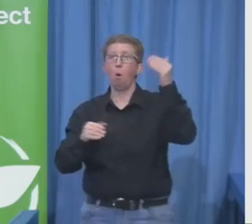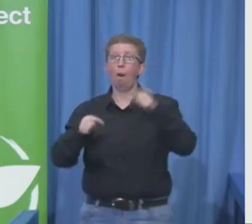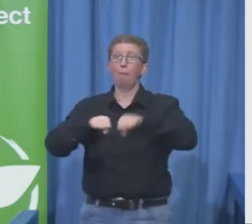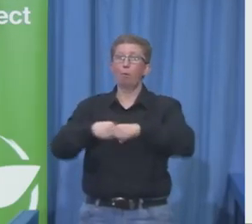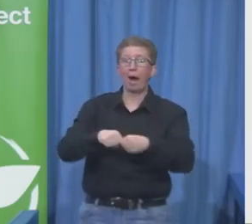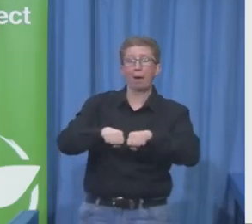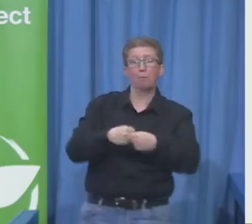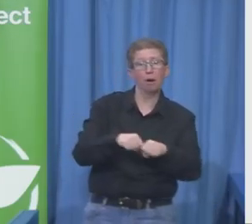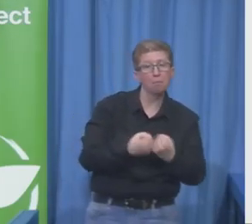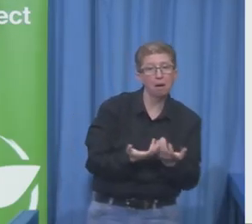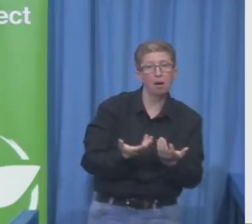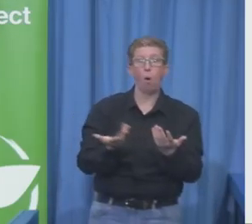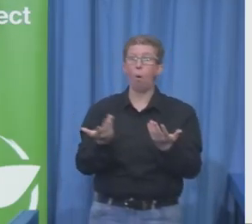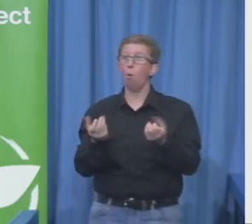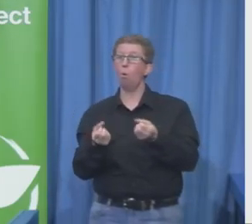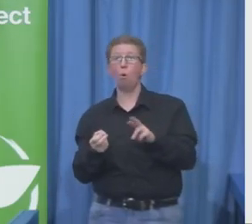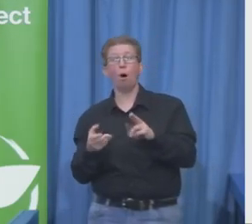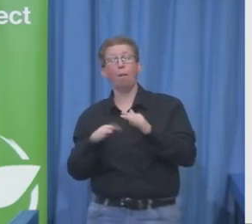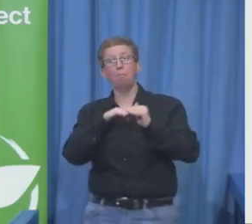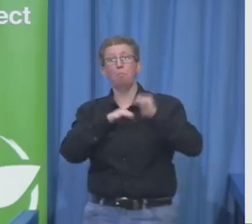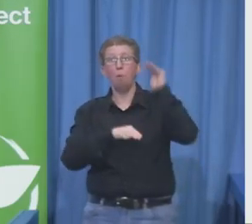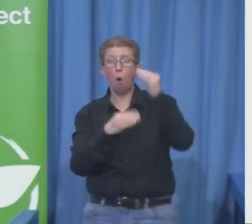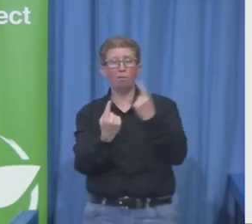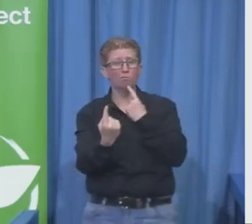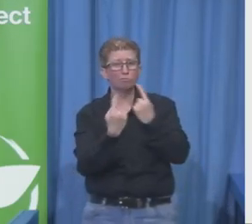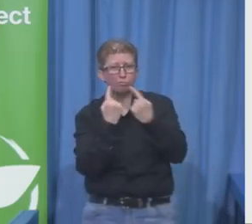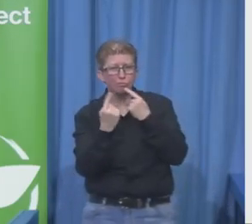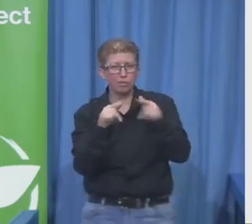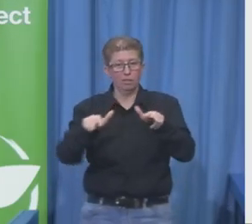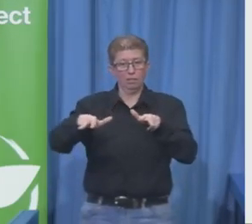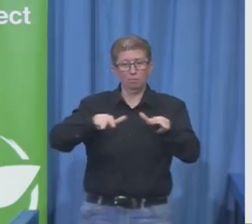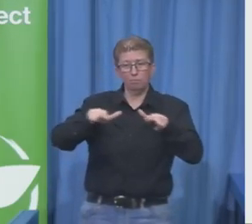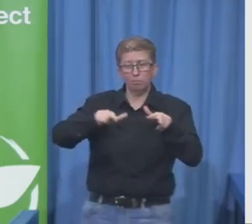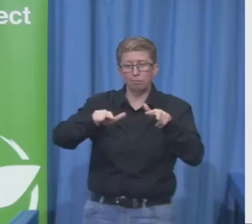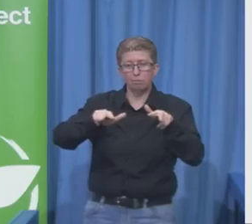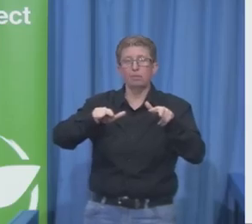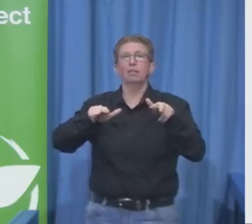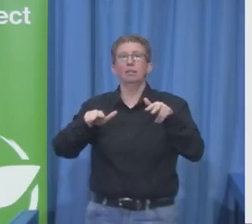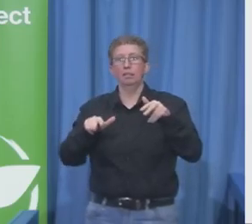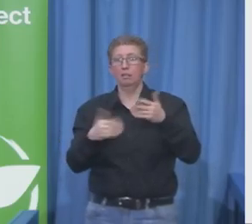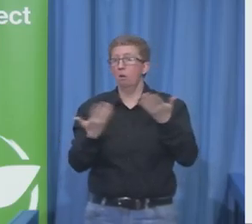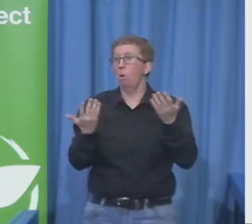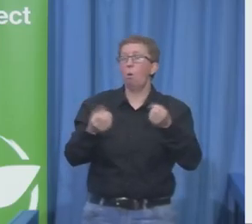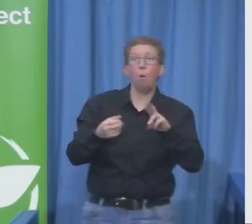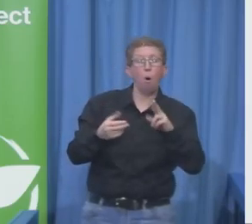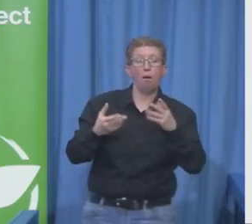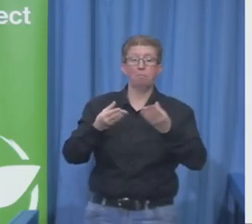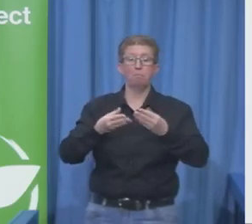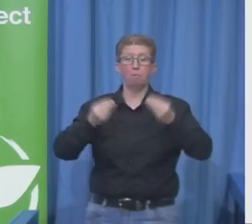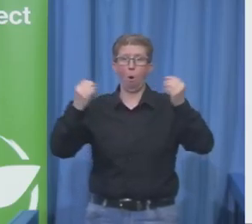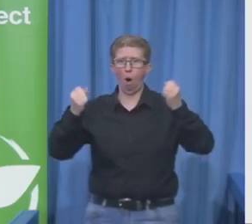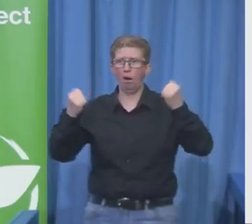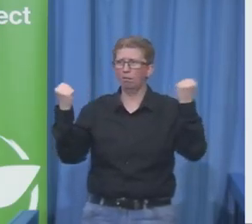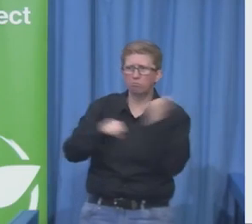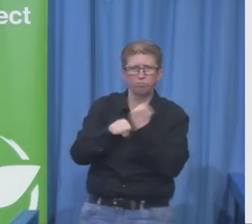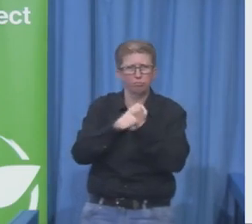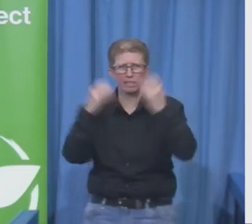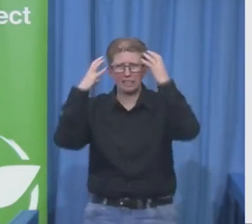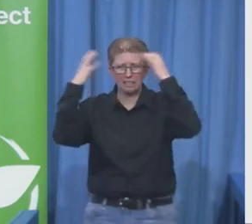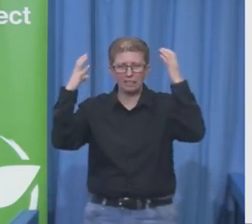talk through what the stress was and kind of talk through the issues of that meeting. There's a whole litany of best practice